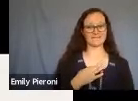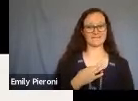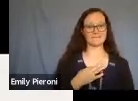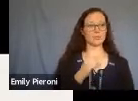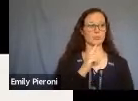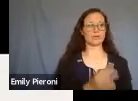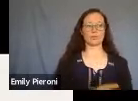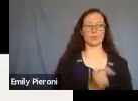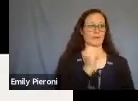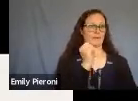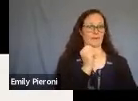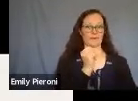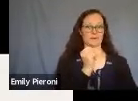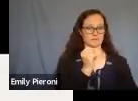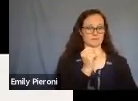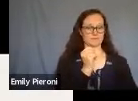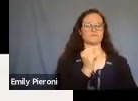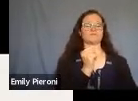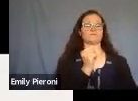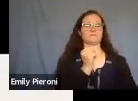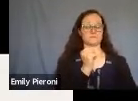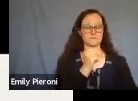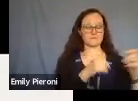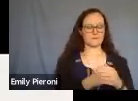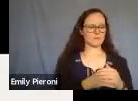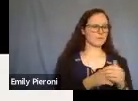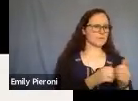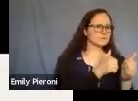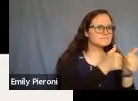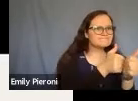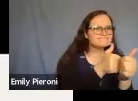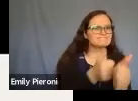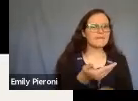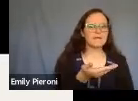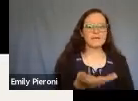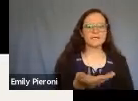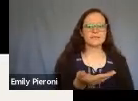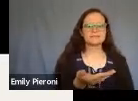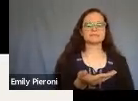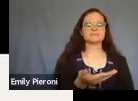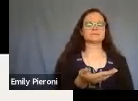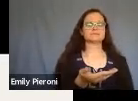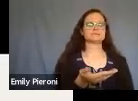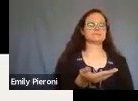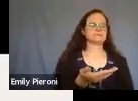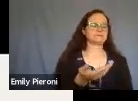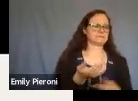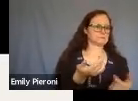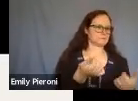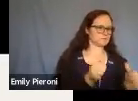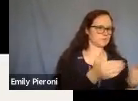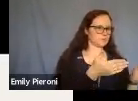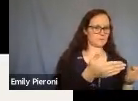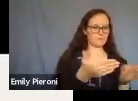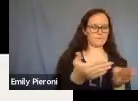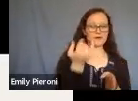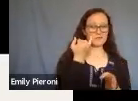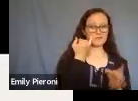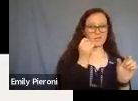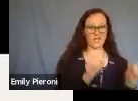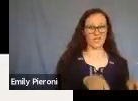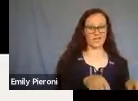quickly. We were tracking things and trying to prepare as much as possible,